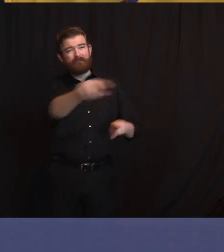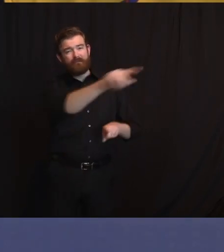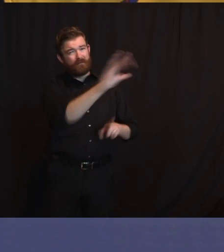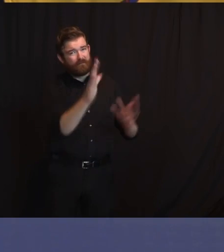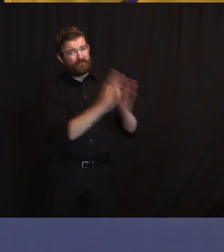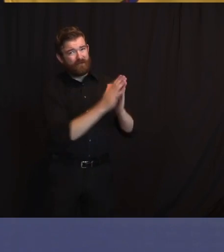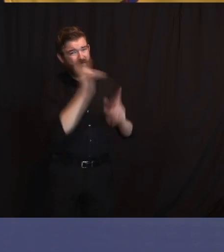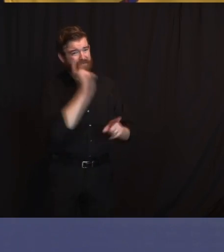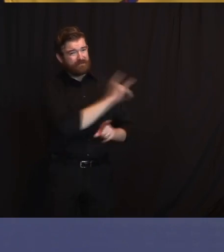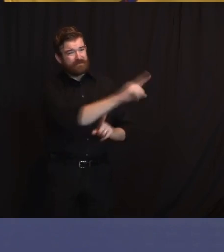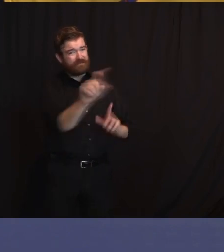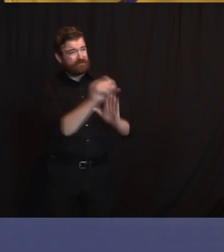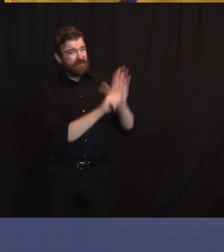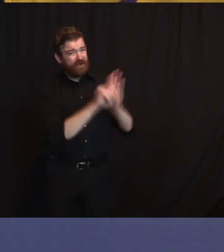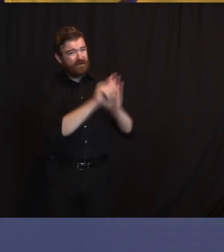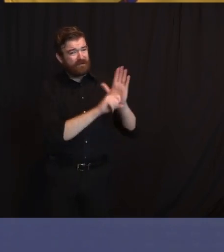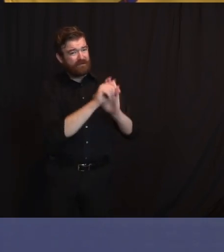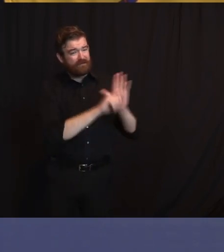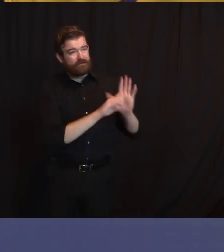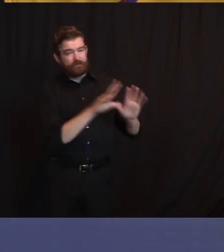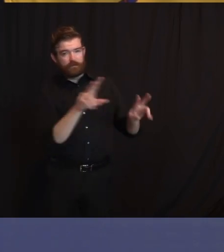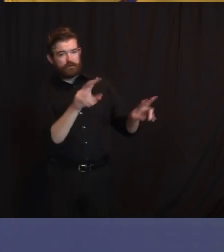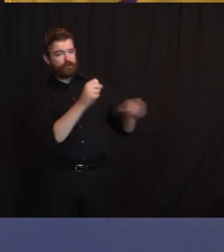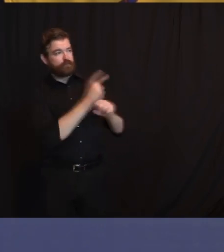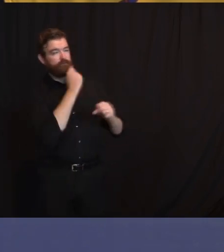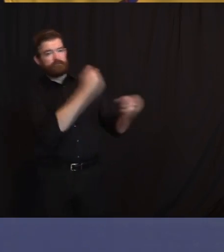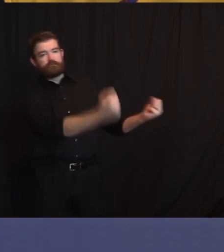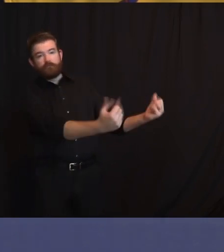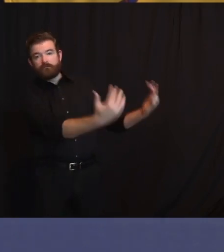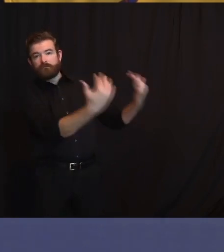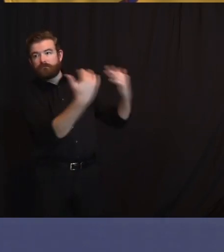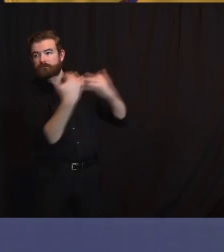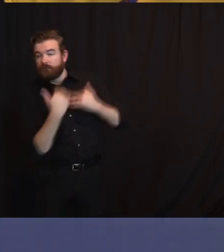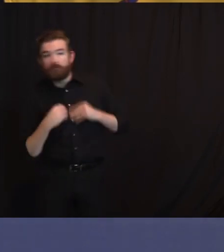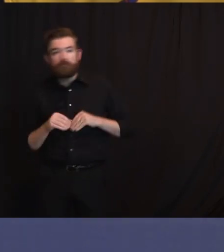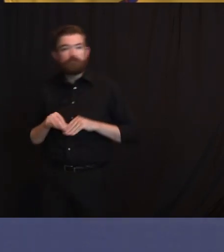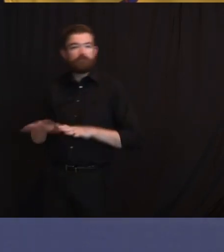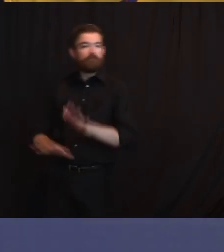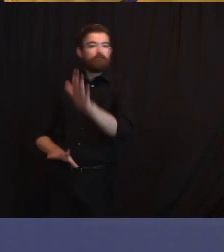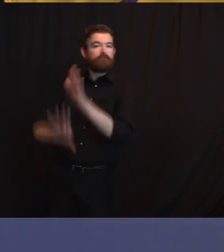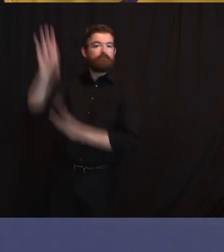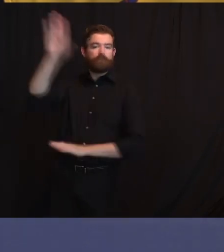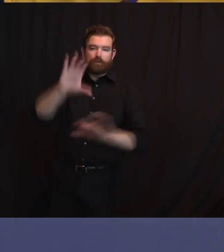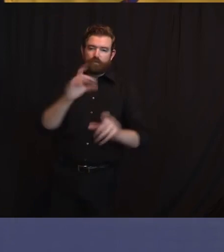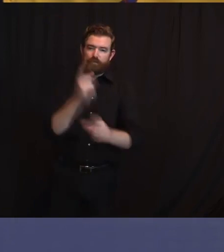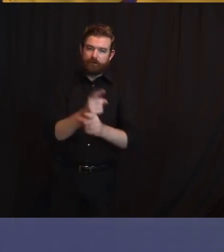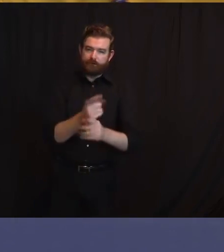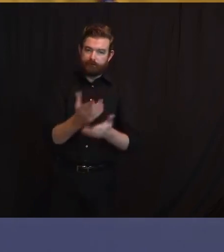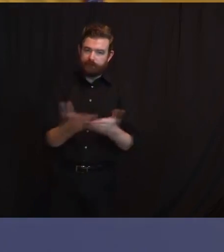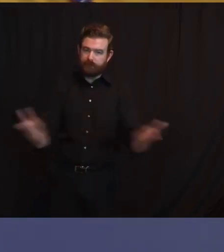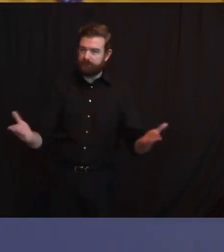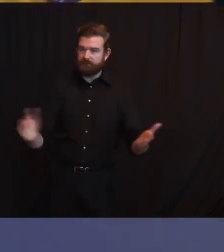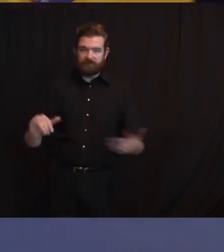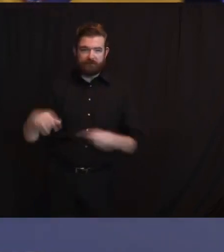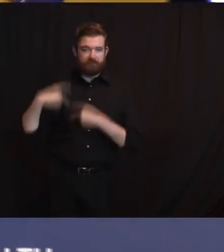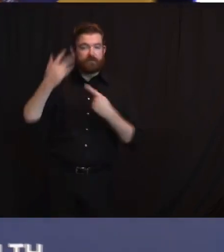Keep vigilant. Let's make sure that doesn't reemerge here. Keep doing the right thing as you have been doing. God bless you all.